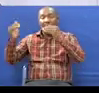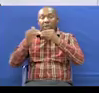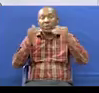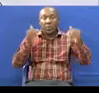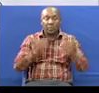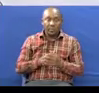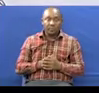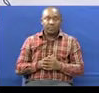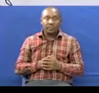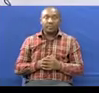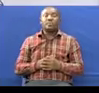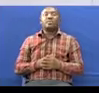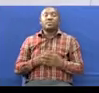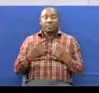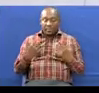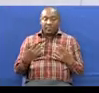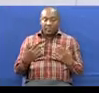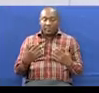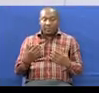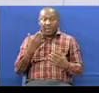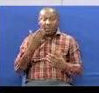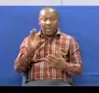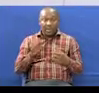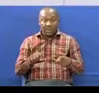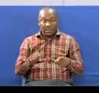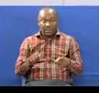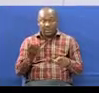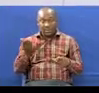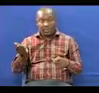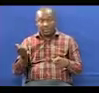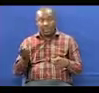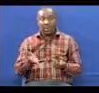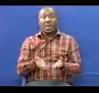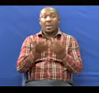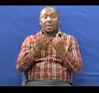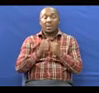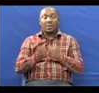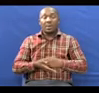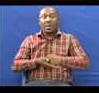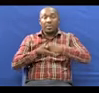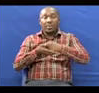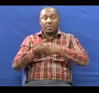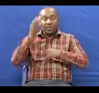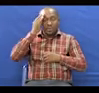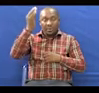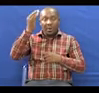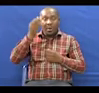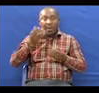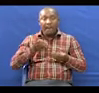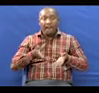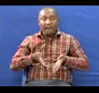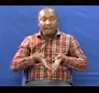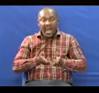ratios. But again, the importance is that it can help to know the numbers of birth